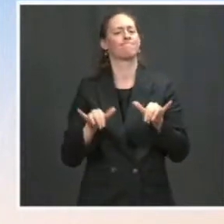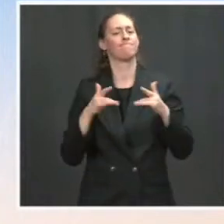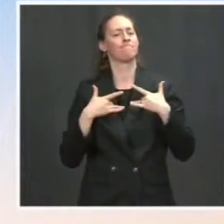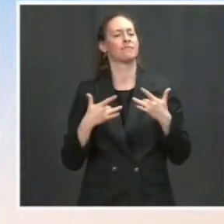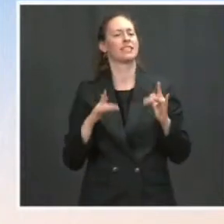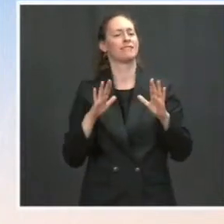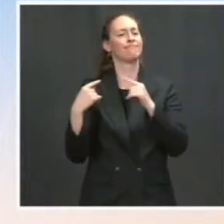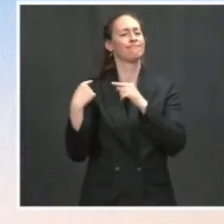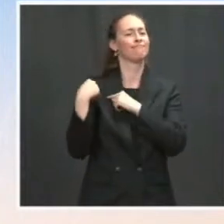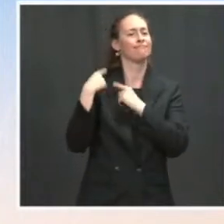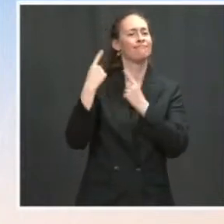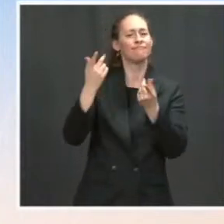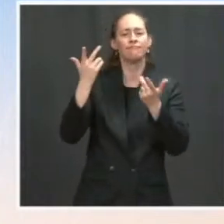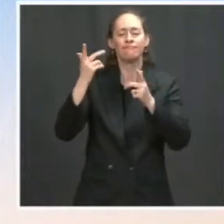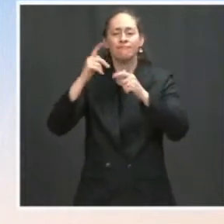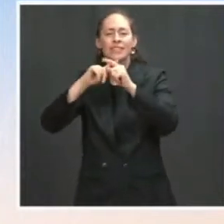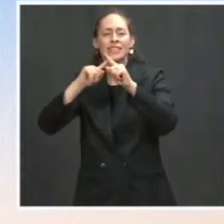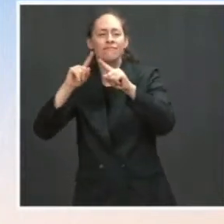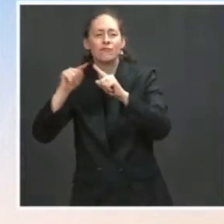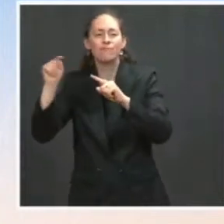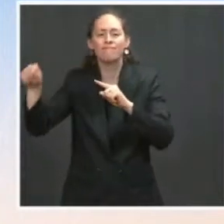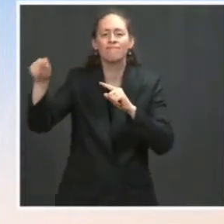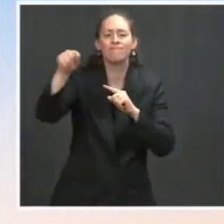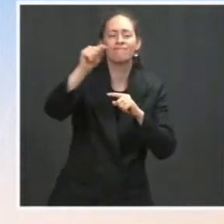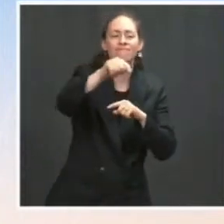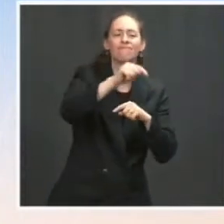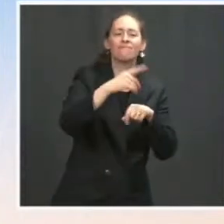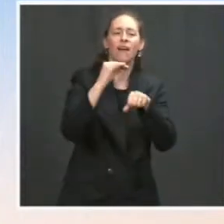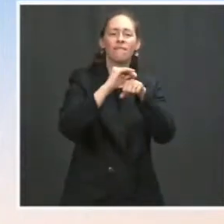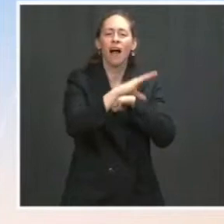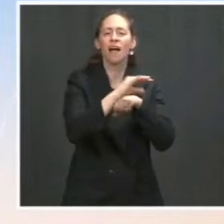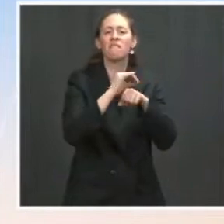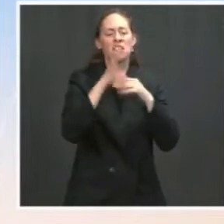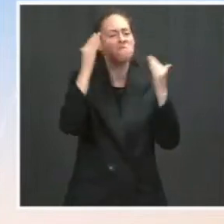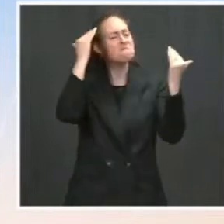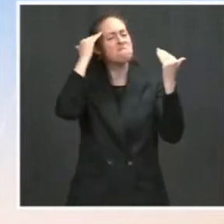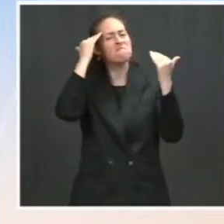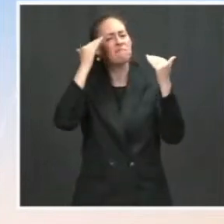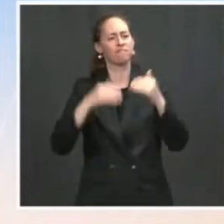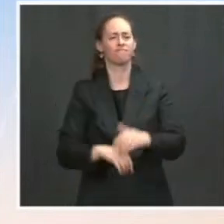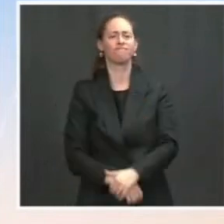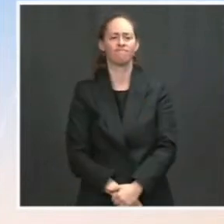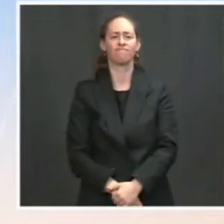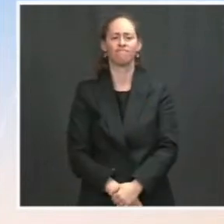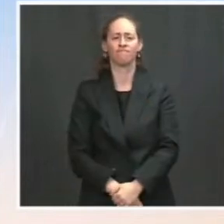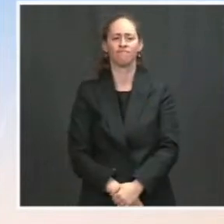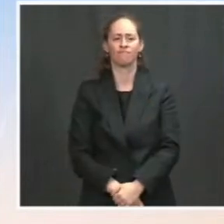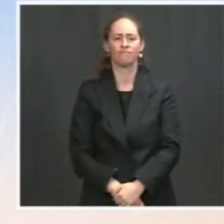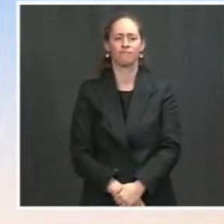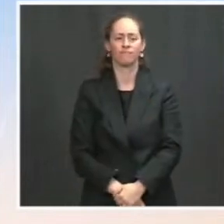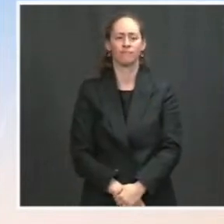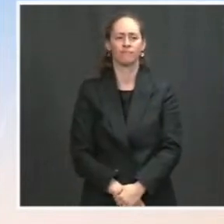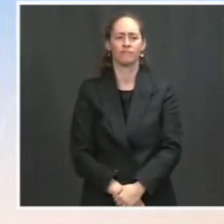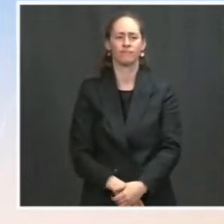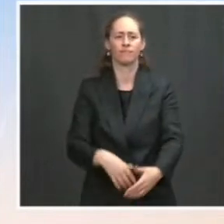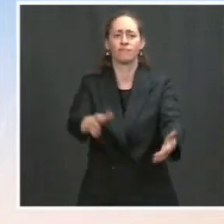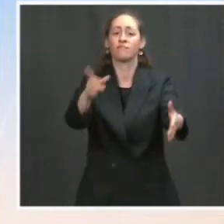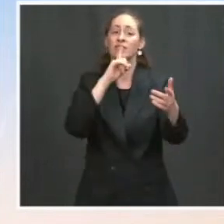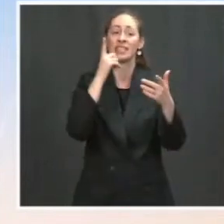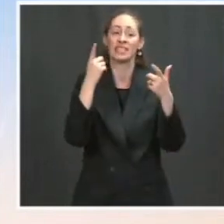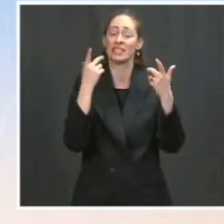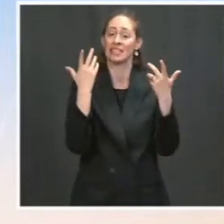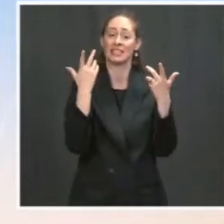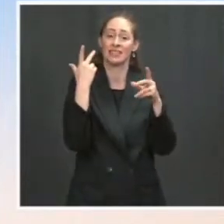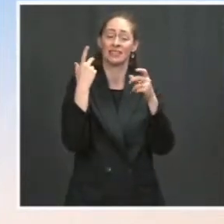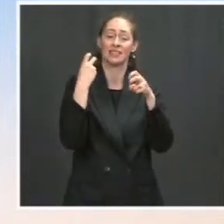to it being a challenge for people to hire and people to rejoin the workforce. And there are steps we can take, and this is what